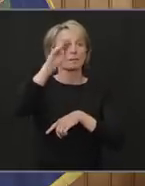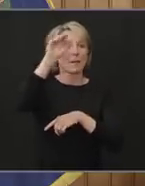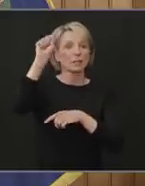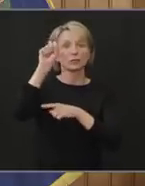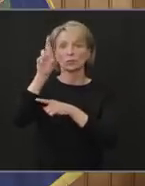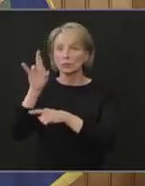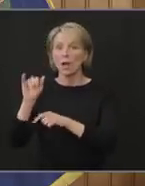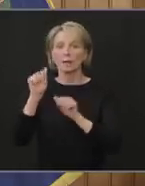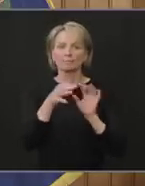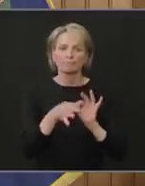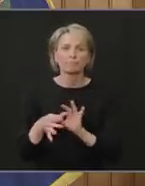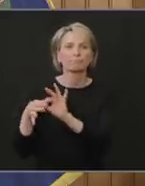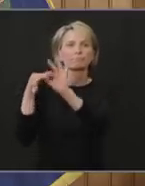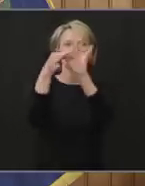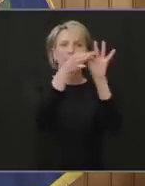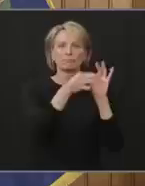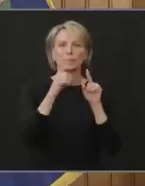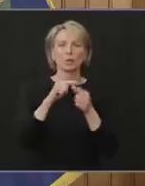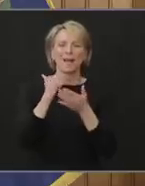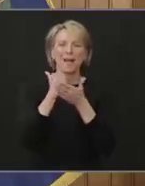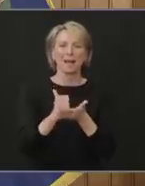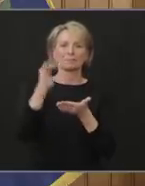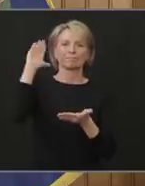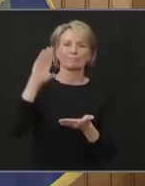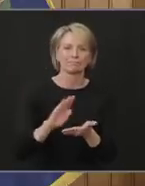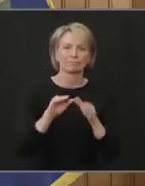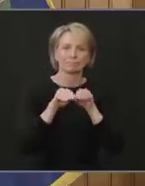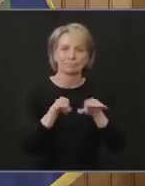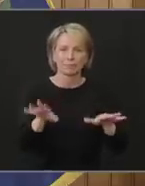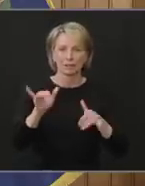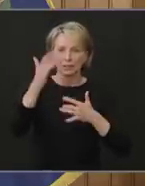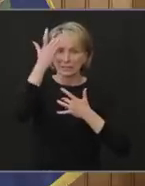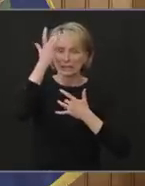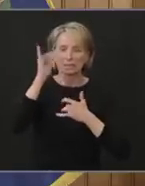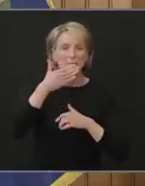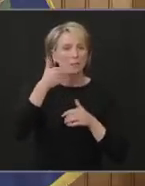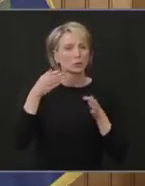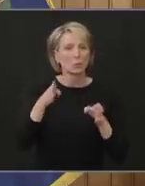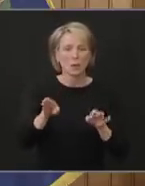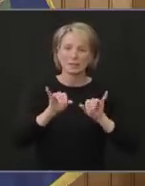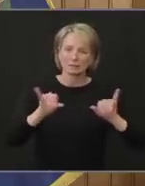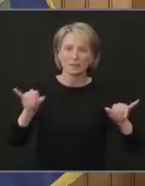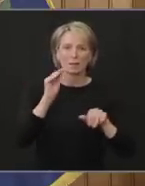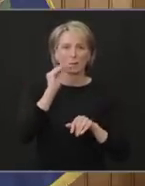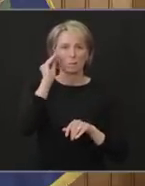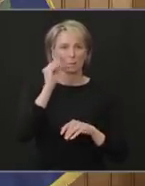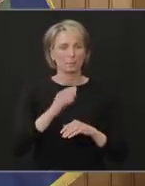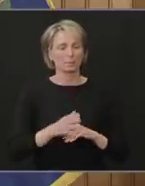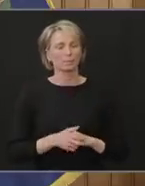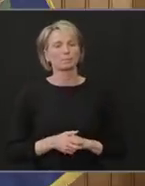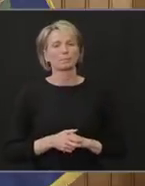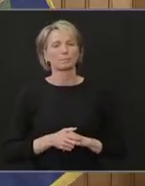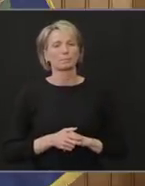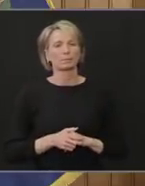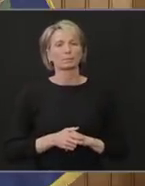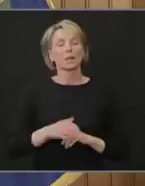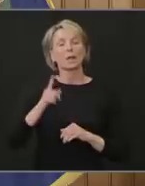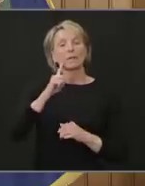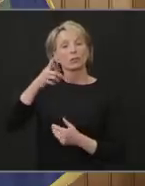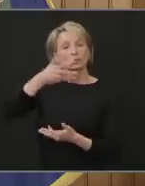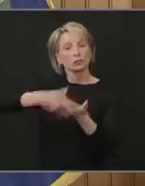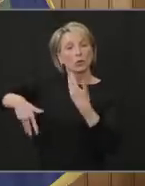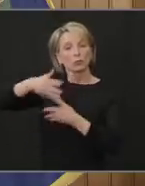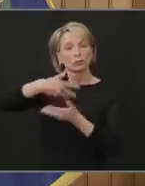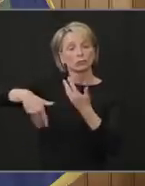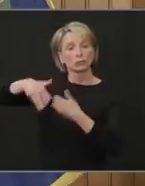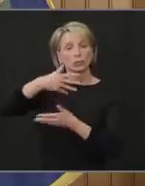together can hold down the spread of this virus. In terms of social gatherings, we just got off the phone with